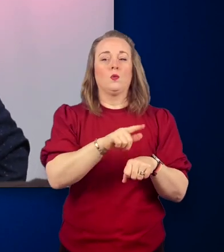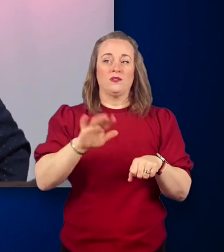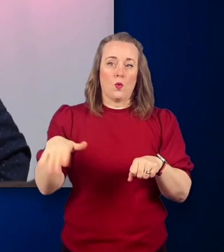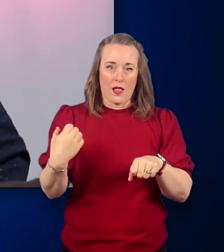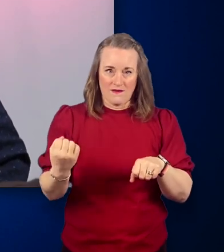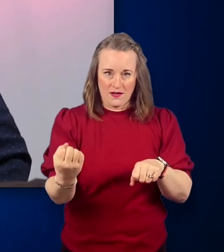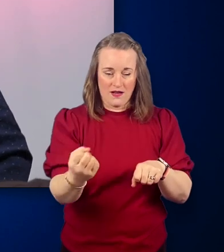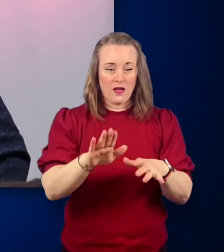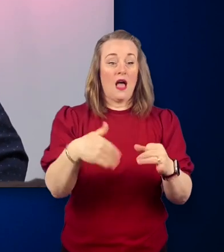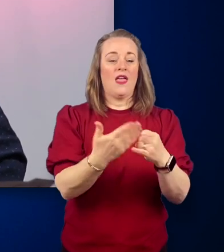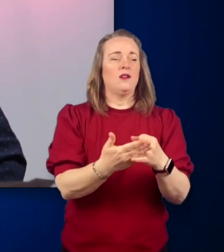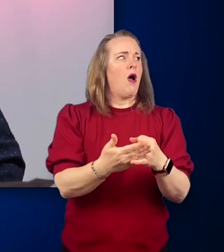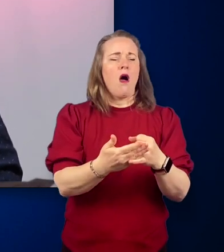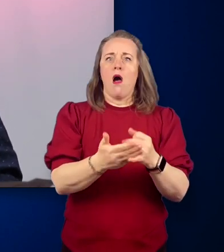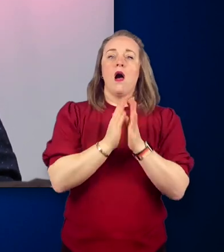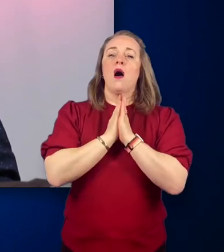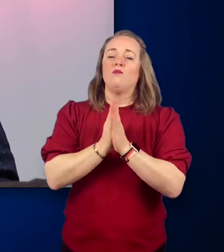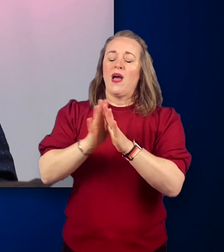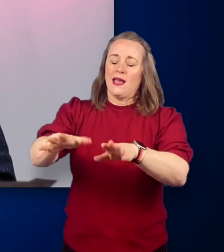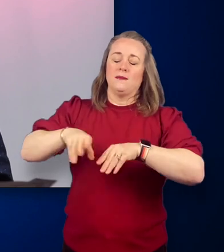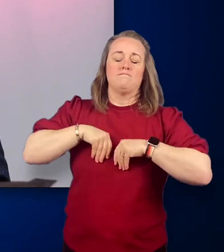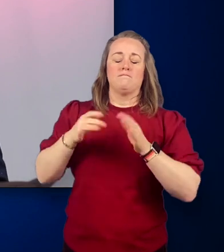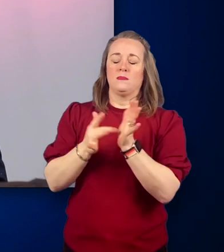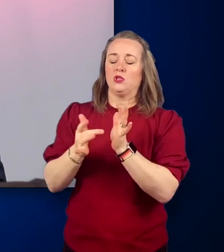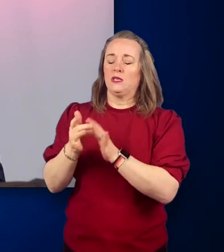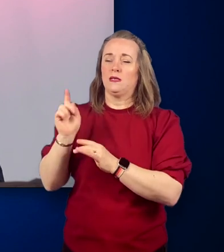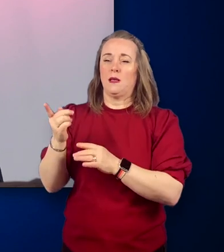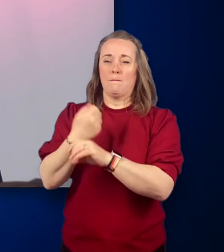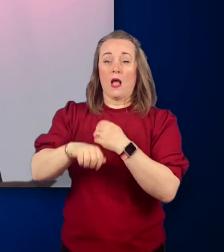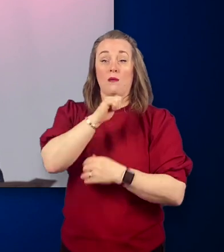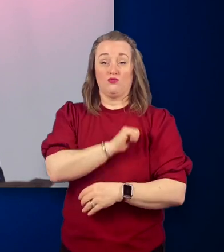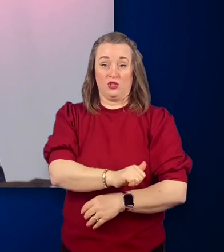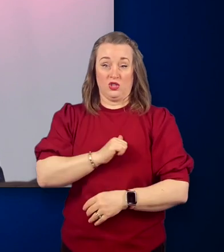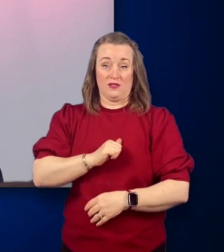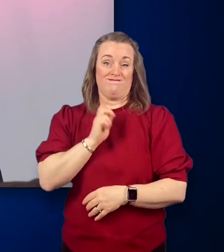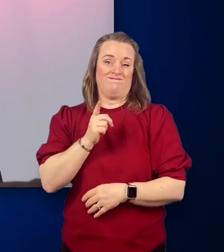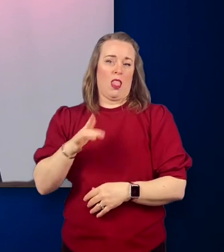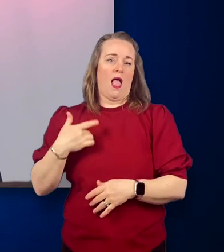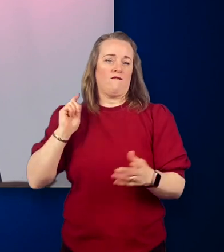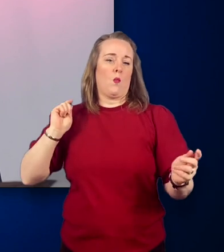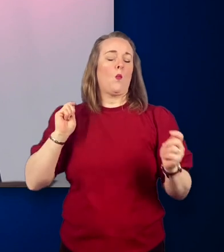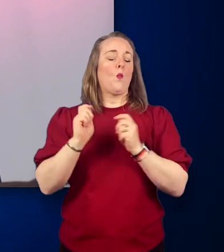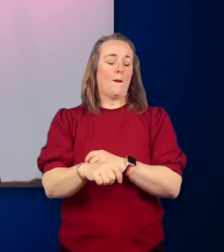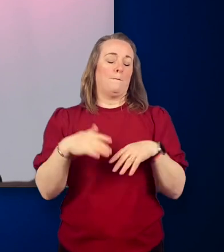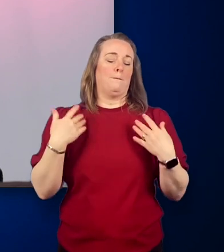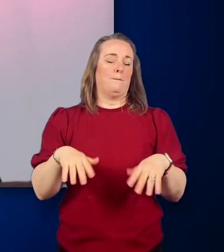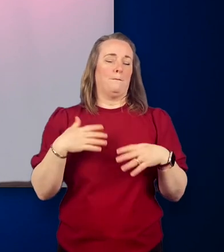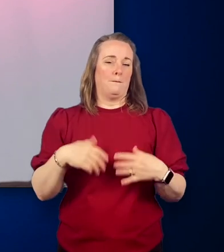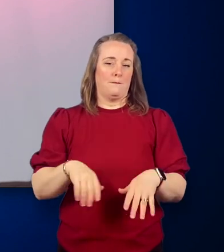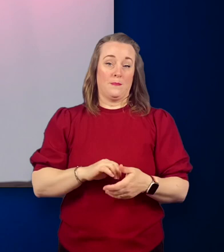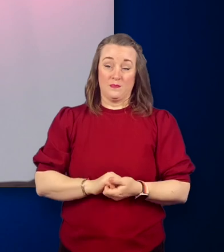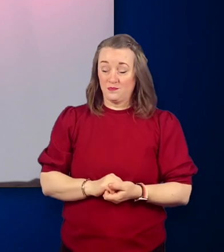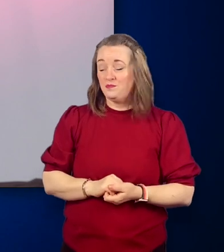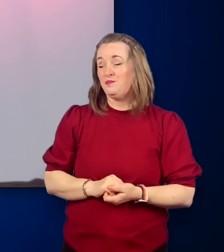Christ, and became a Christian. And his life has changed, let me tell you, completely changed.